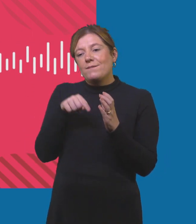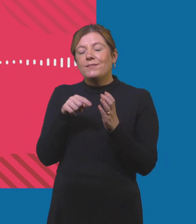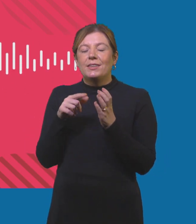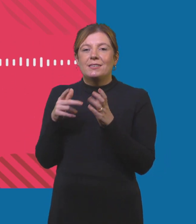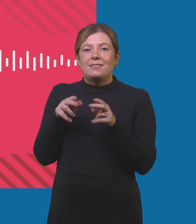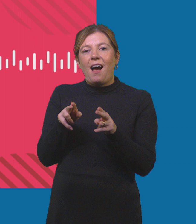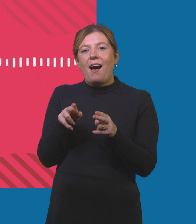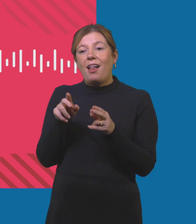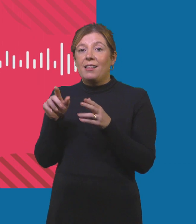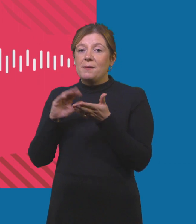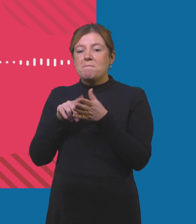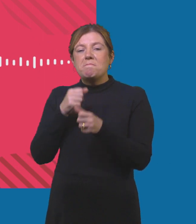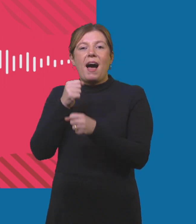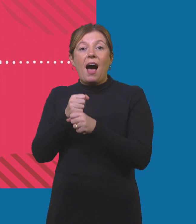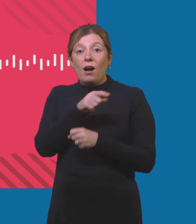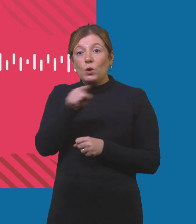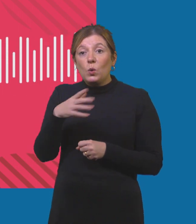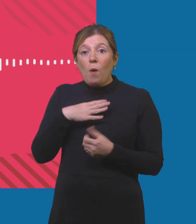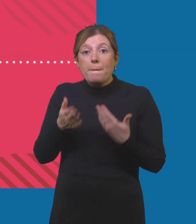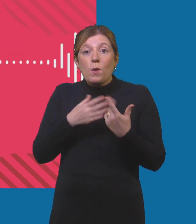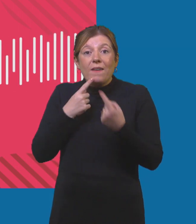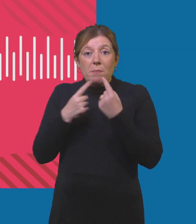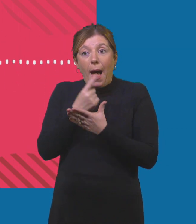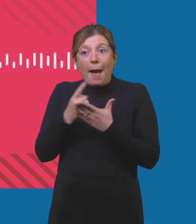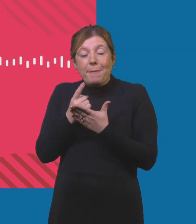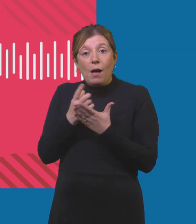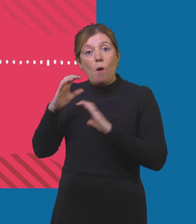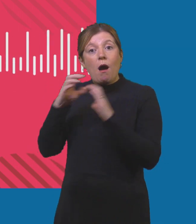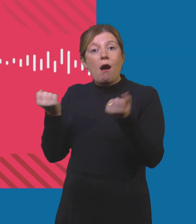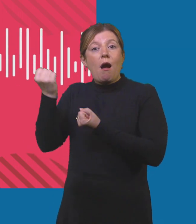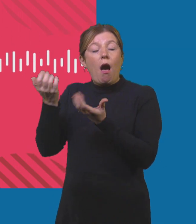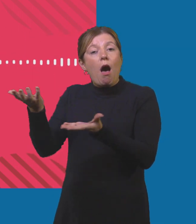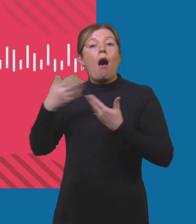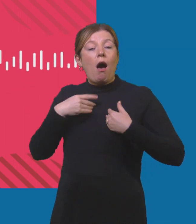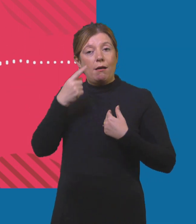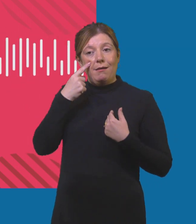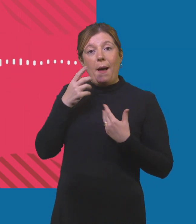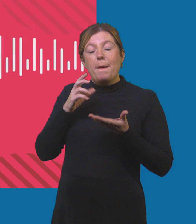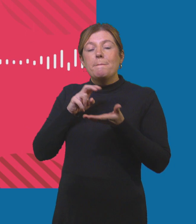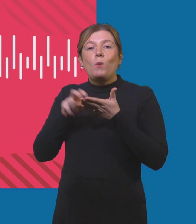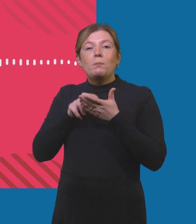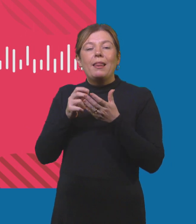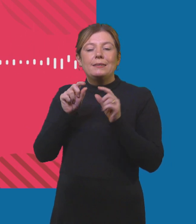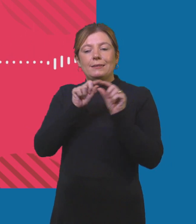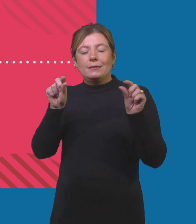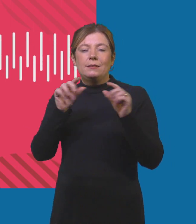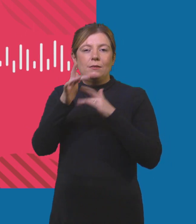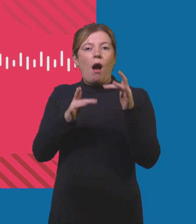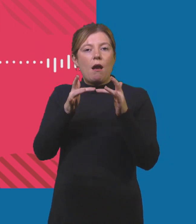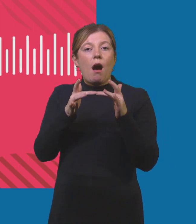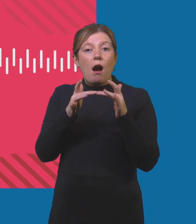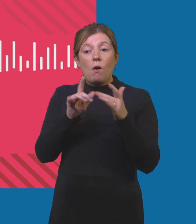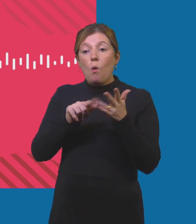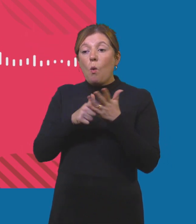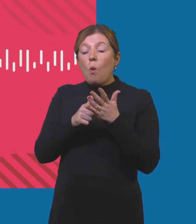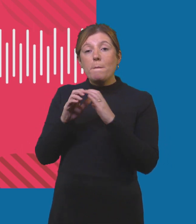Motability_lifestyle_mag. Finally, if you want more information about Motability Scheme, go to motability.co.uk, or if you want to learn more about Motability